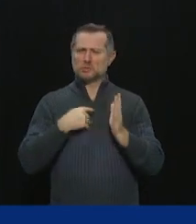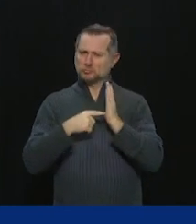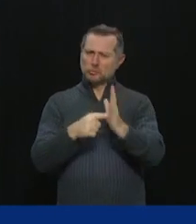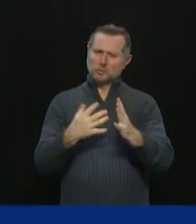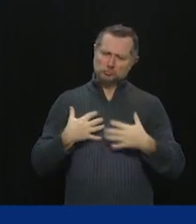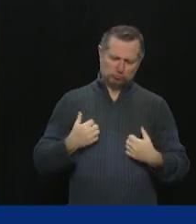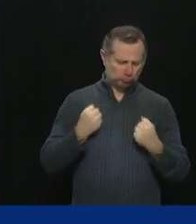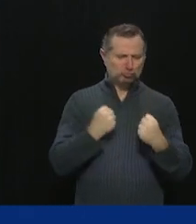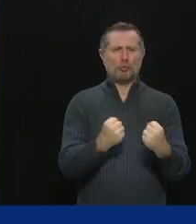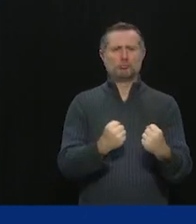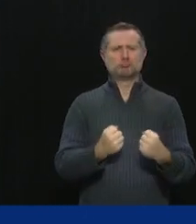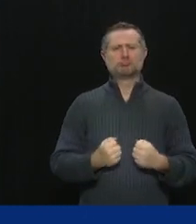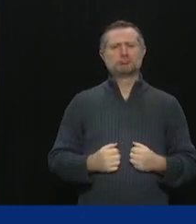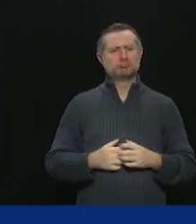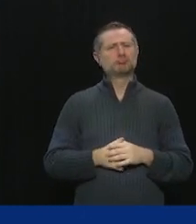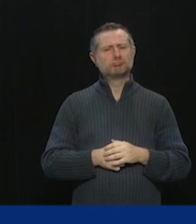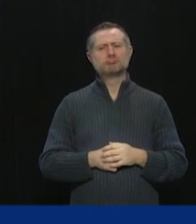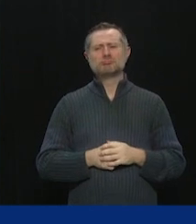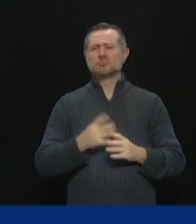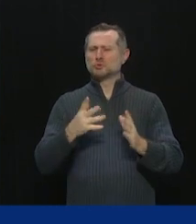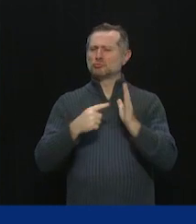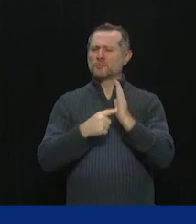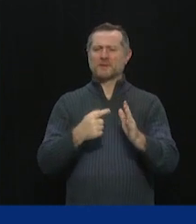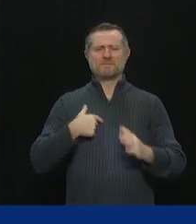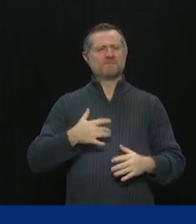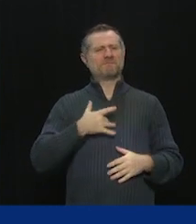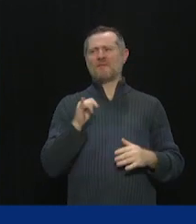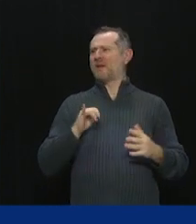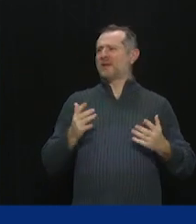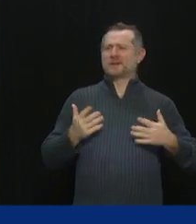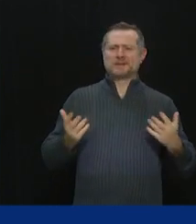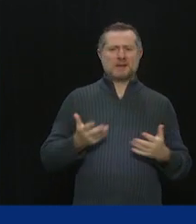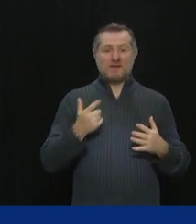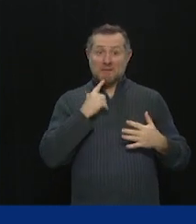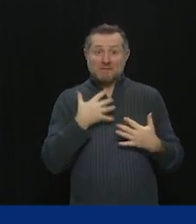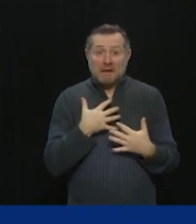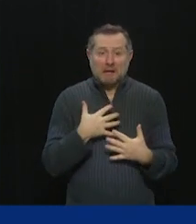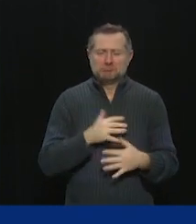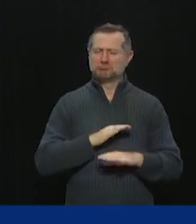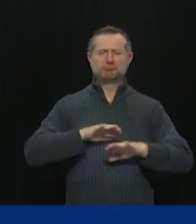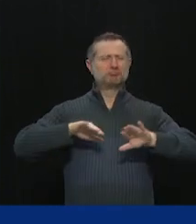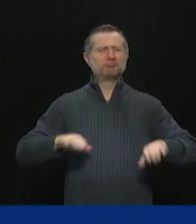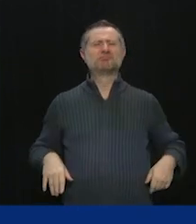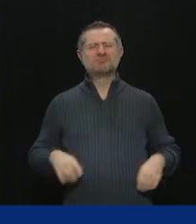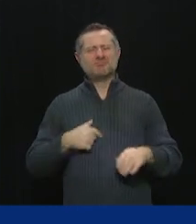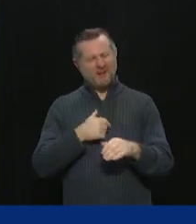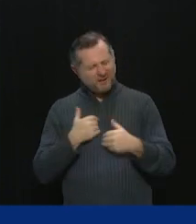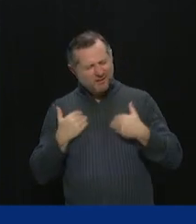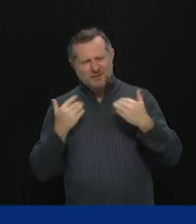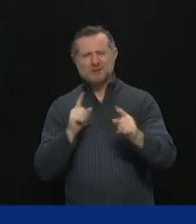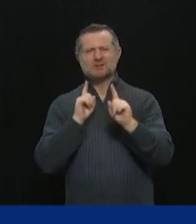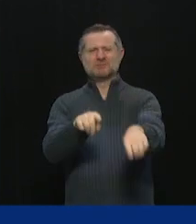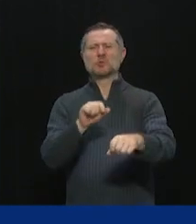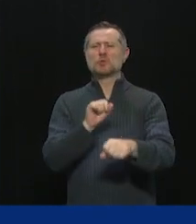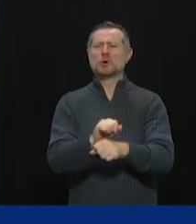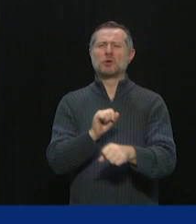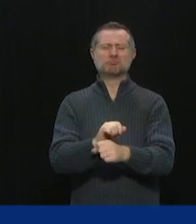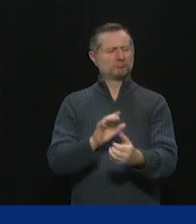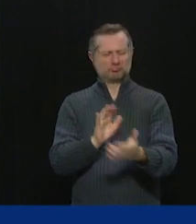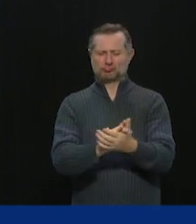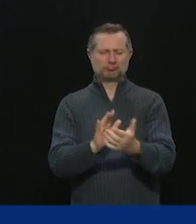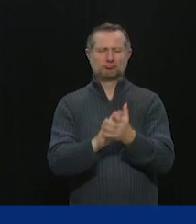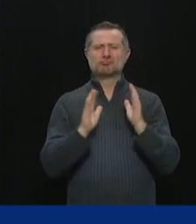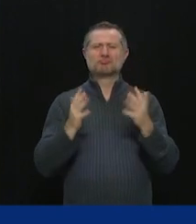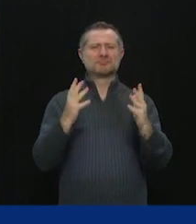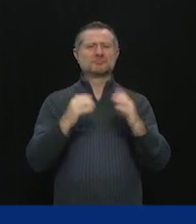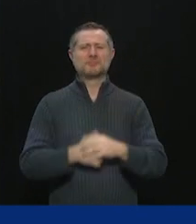showed us compassion, and you showed us what it's like to be fearless. And I am forever in awe of all of you. And so,